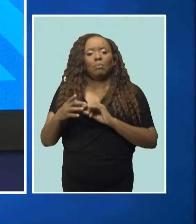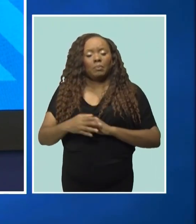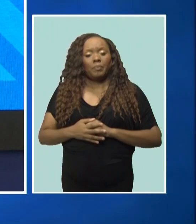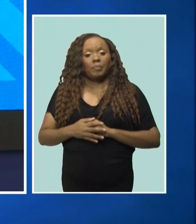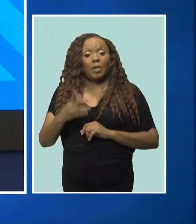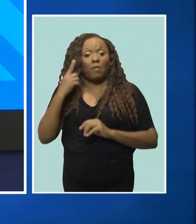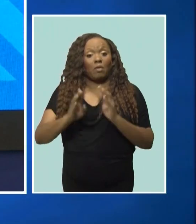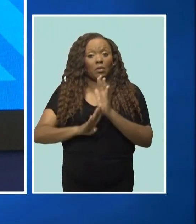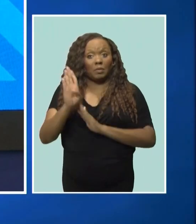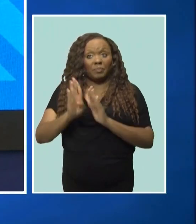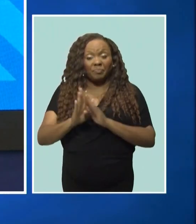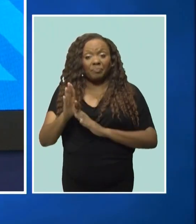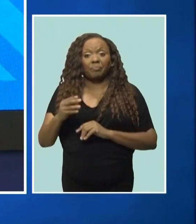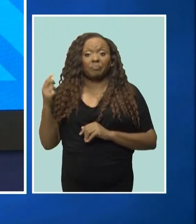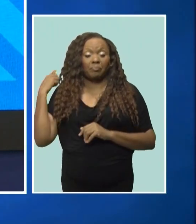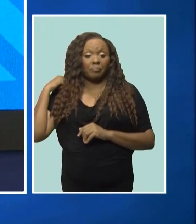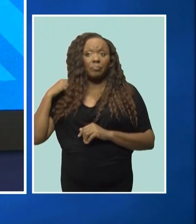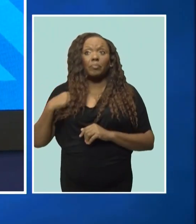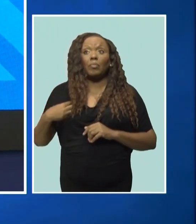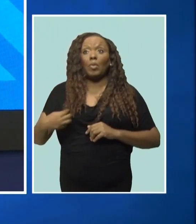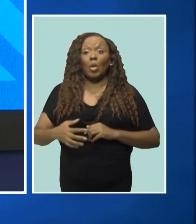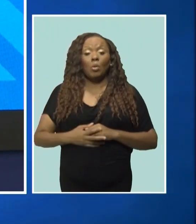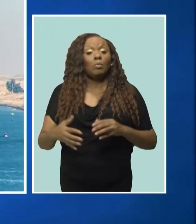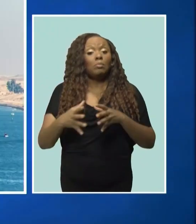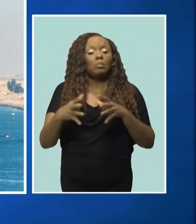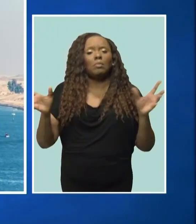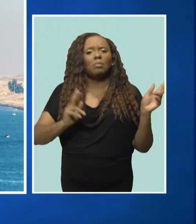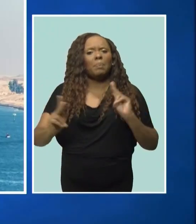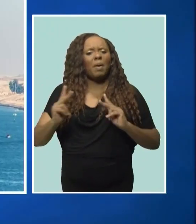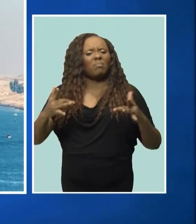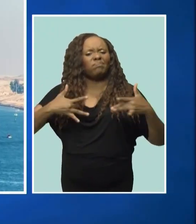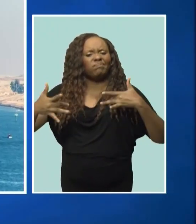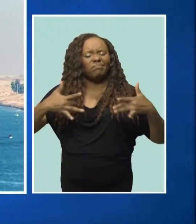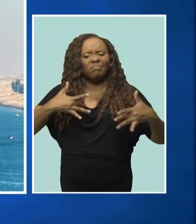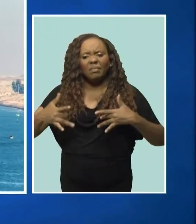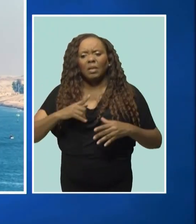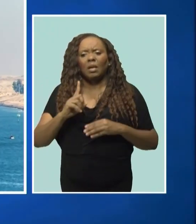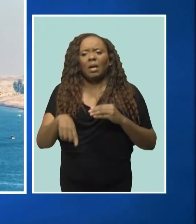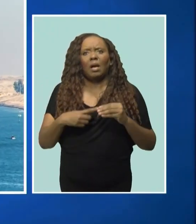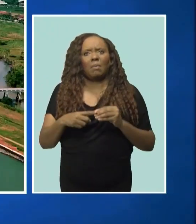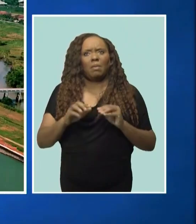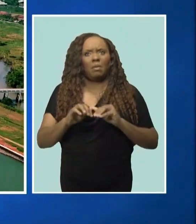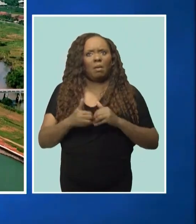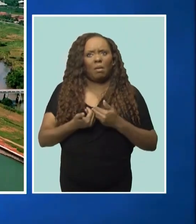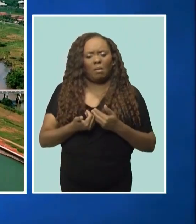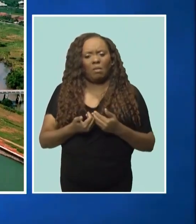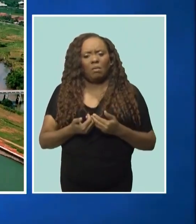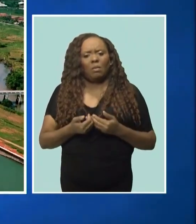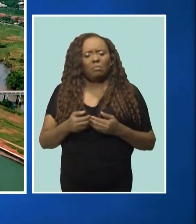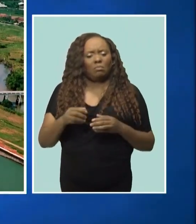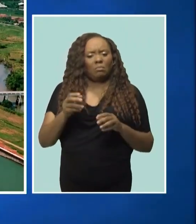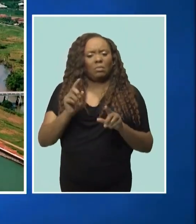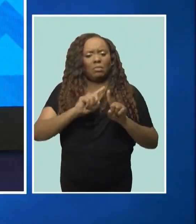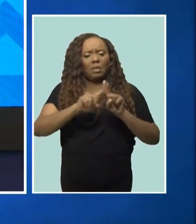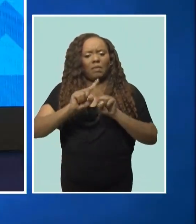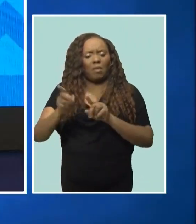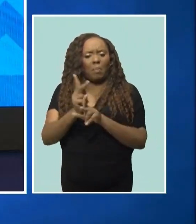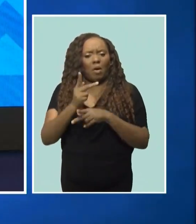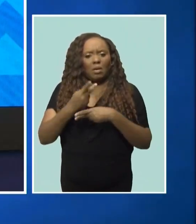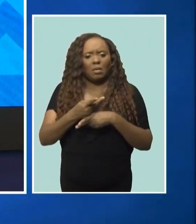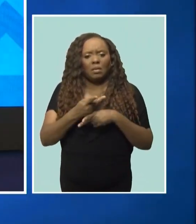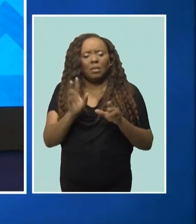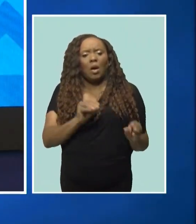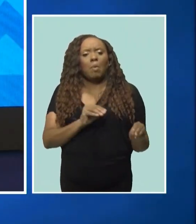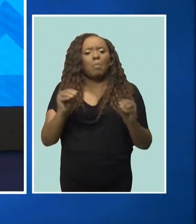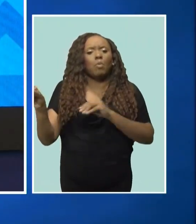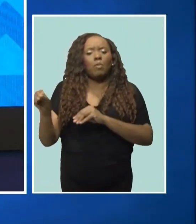being held amid concerns about the movement of goods, given recent developments in the Red Sea and the Panama Canal.